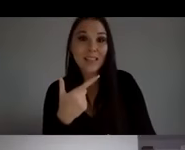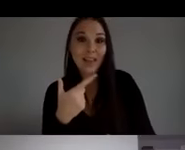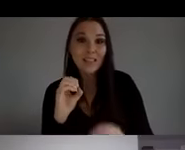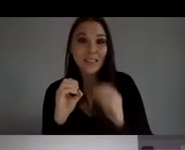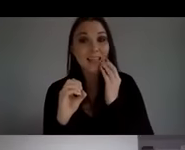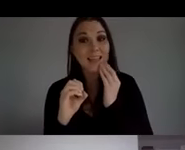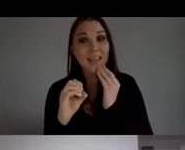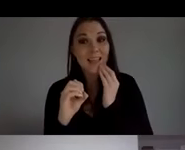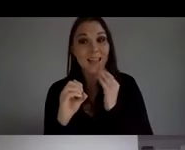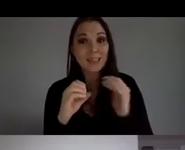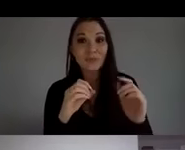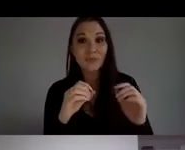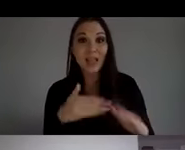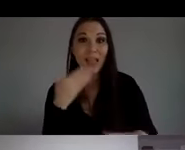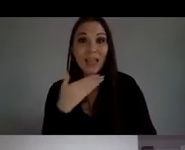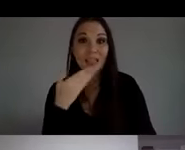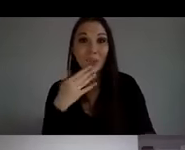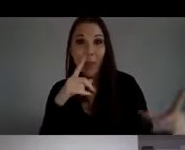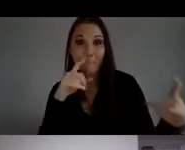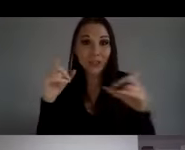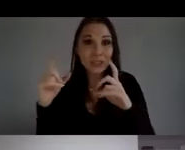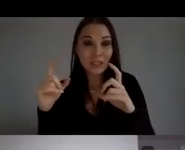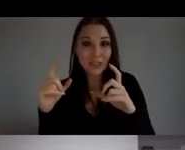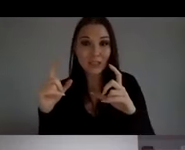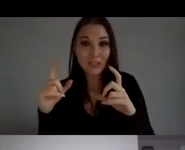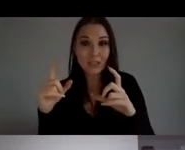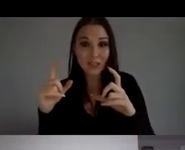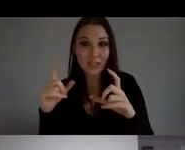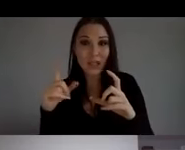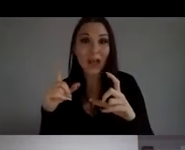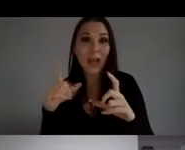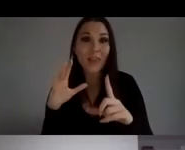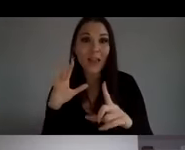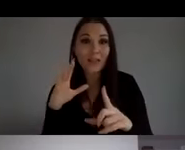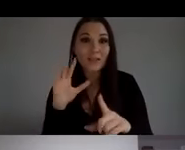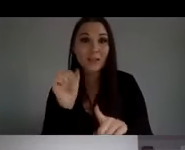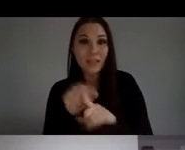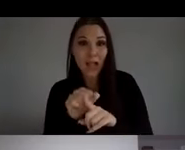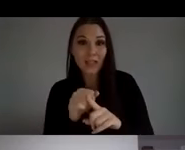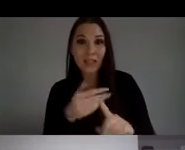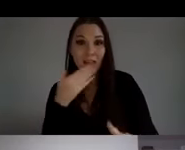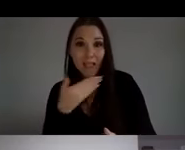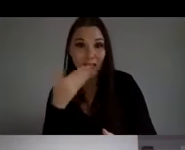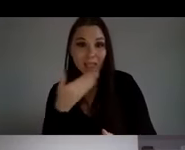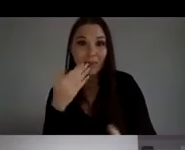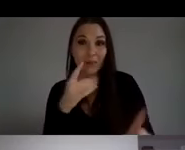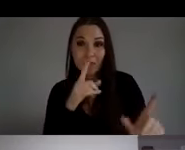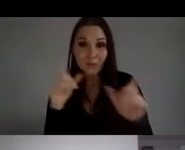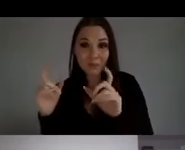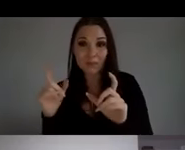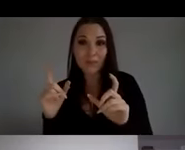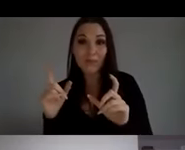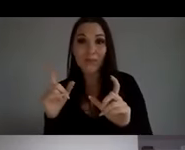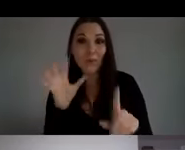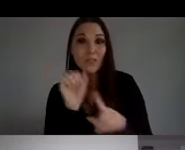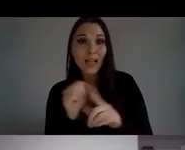from an image, then you scale it down to a vector, and then you sample it up again so that you create a saliency map, so you predict where